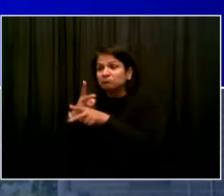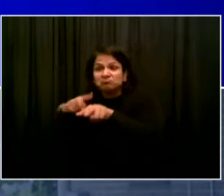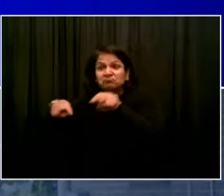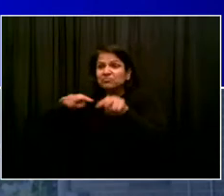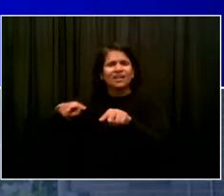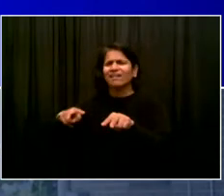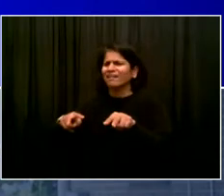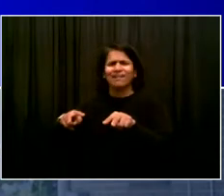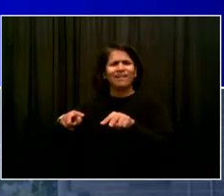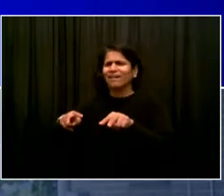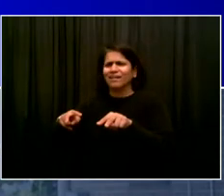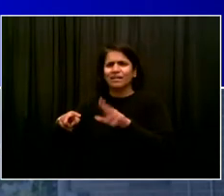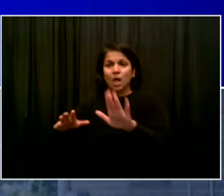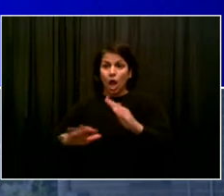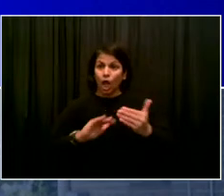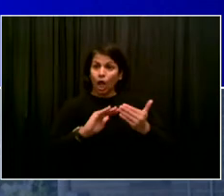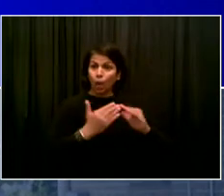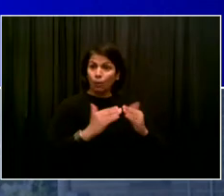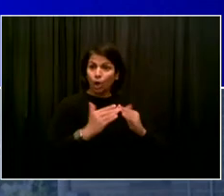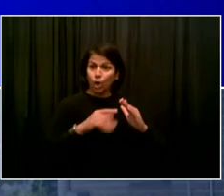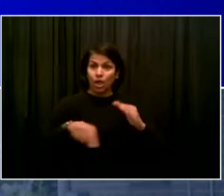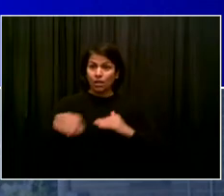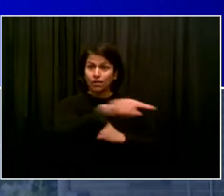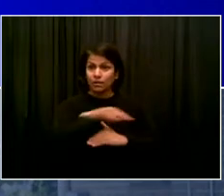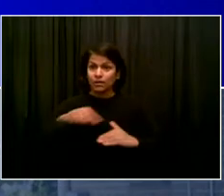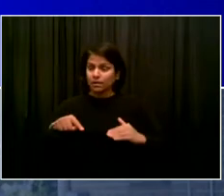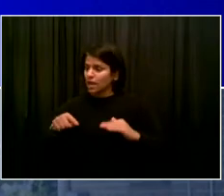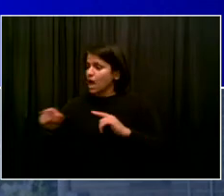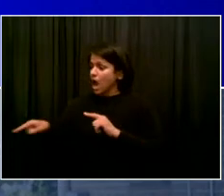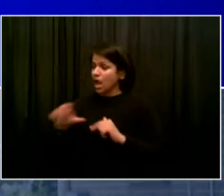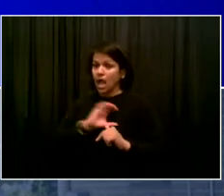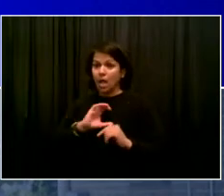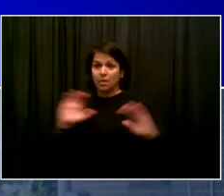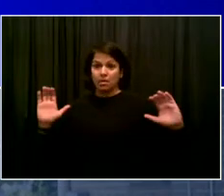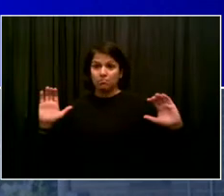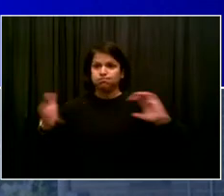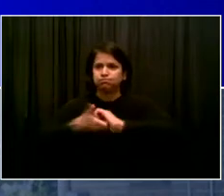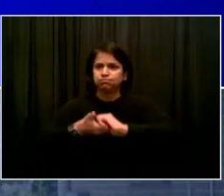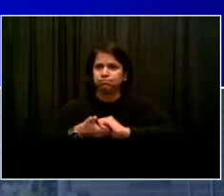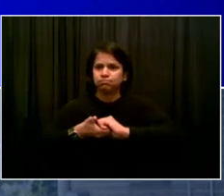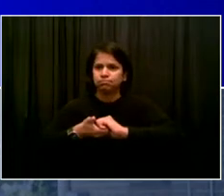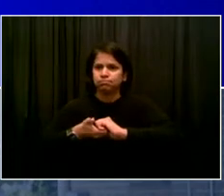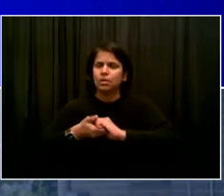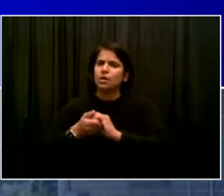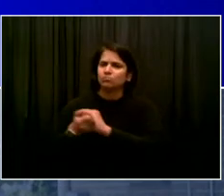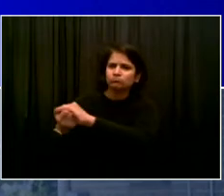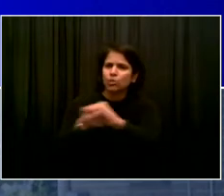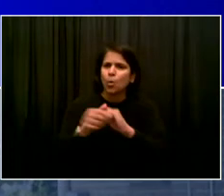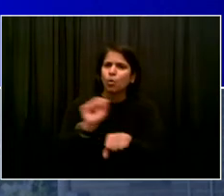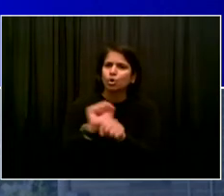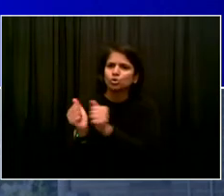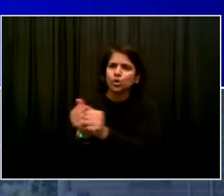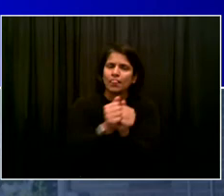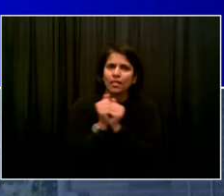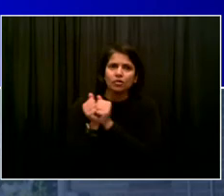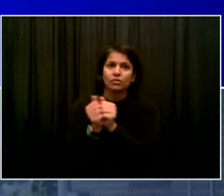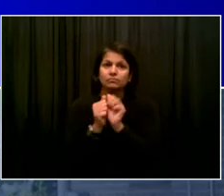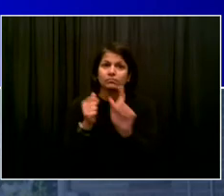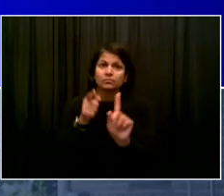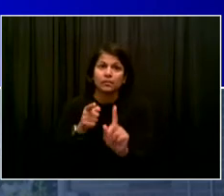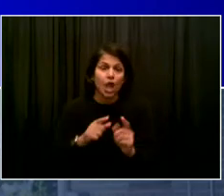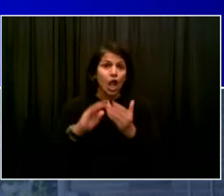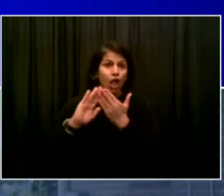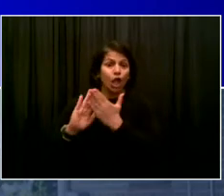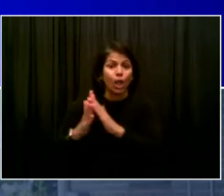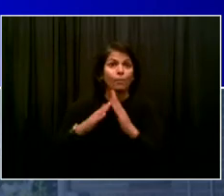safety requires community-based solutions. They are absolutely indispensable. And that means investing in efforts at